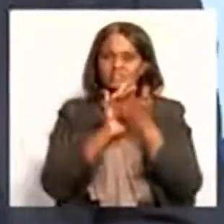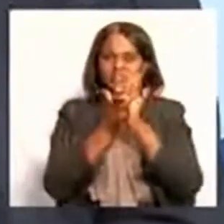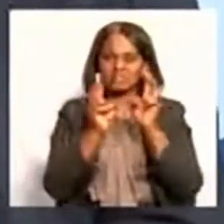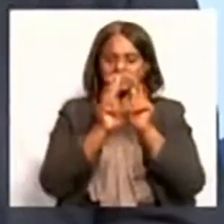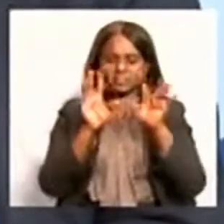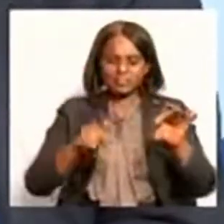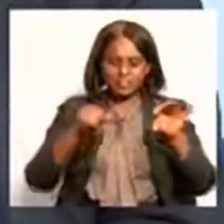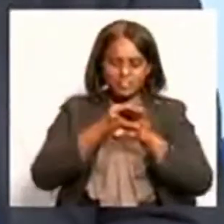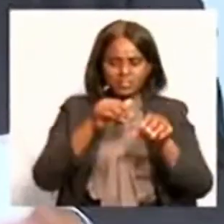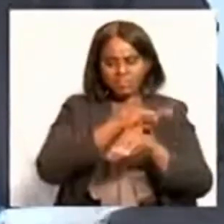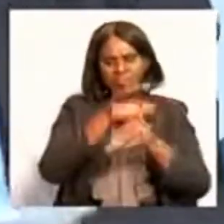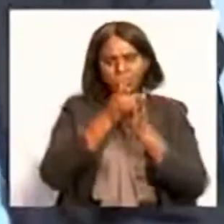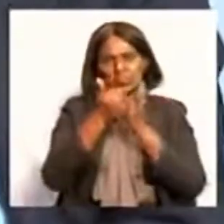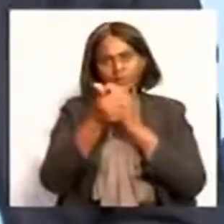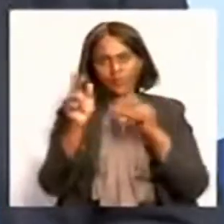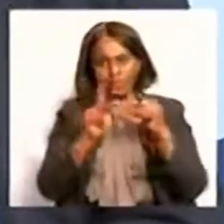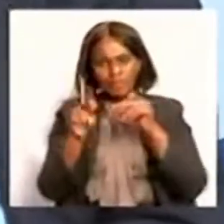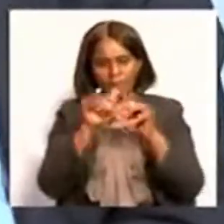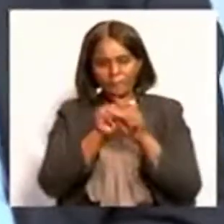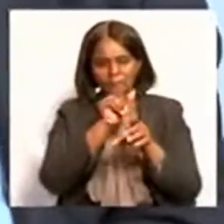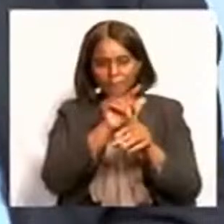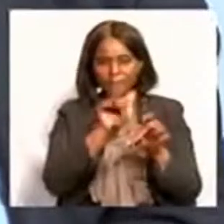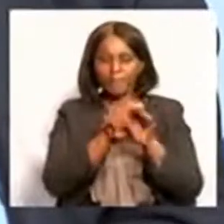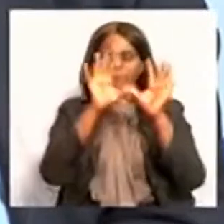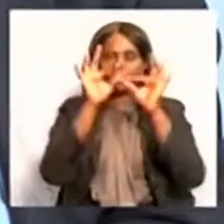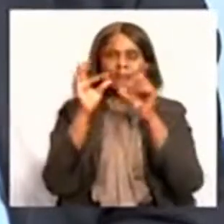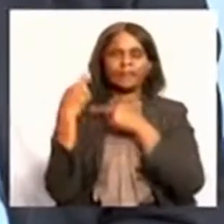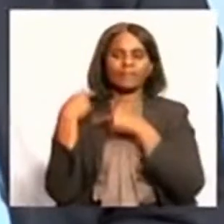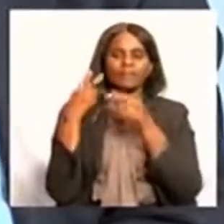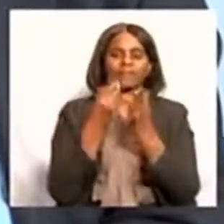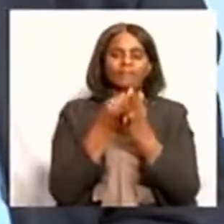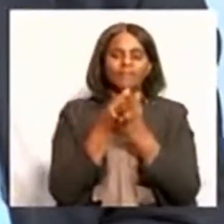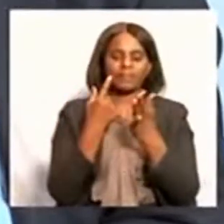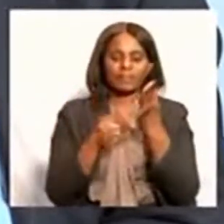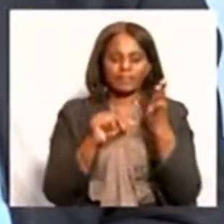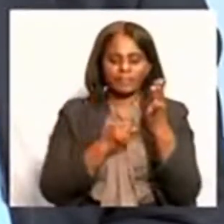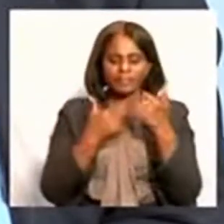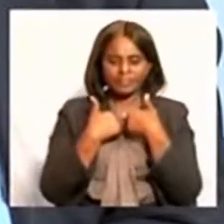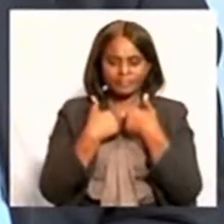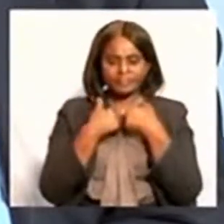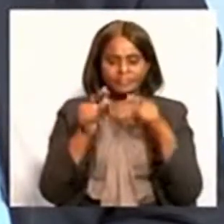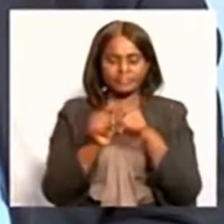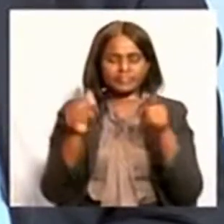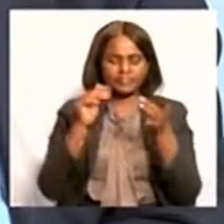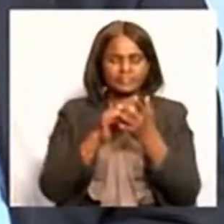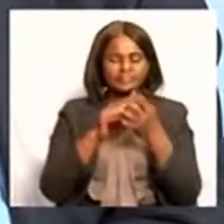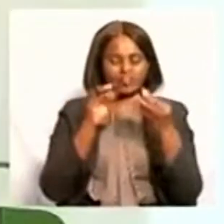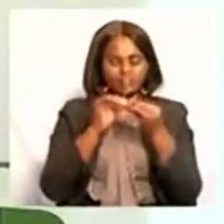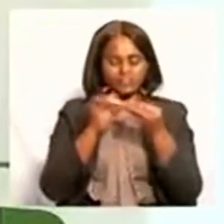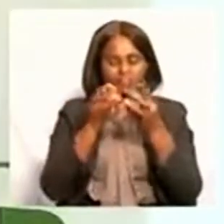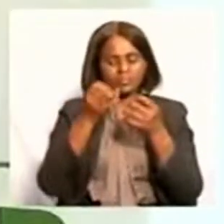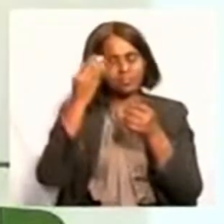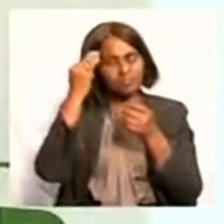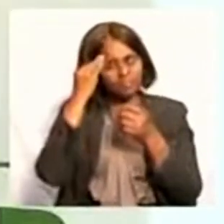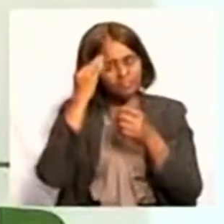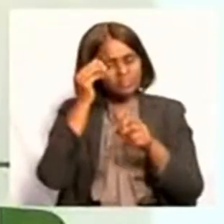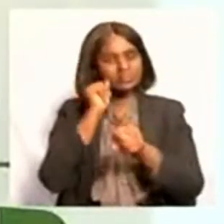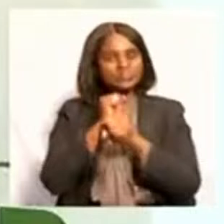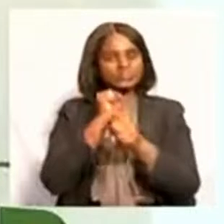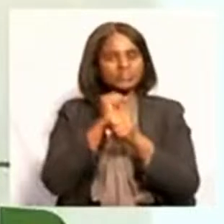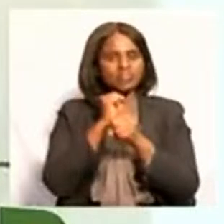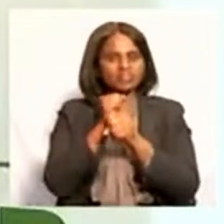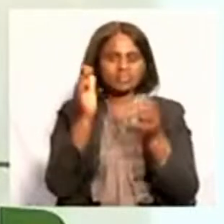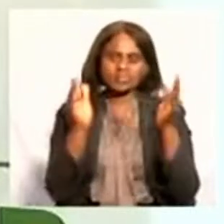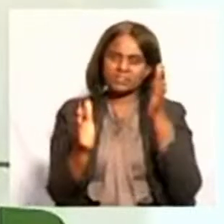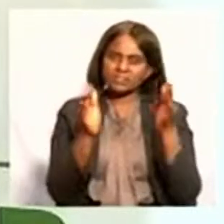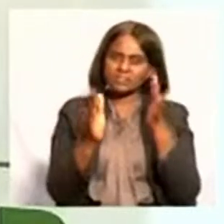everyone else is actually part and parcel in this accountability fight that we have. All right, and Peter again goes further, wanting to find out the relationship